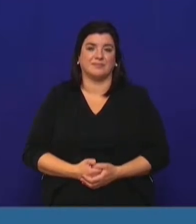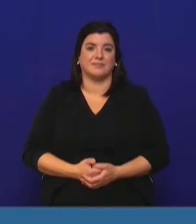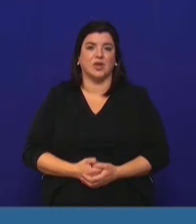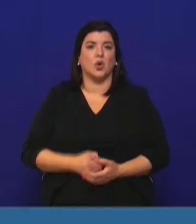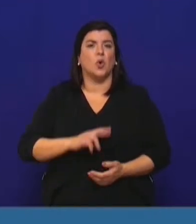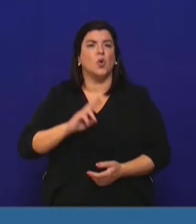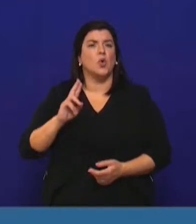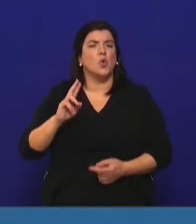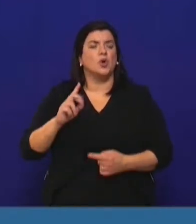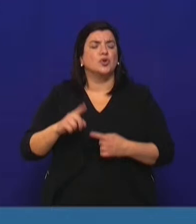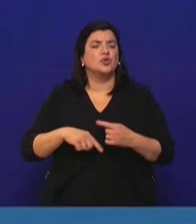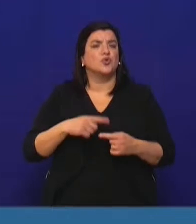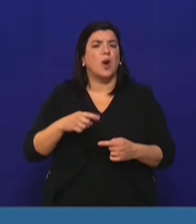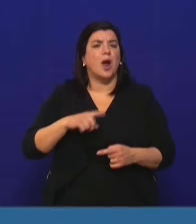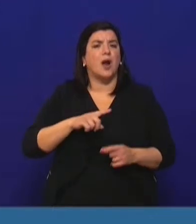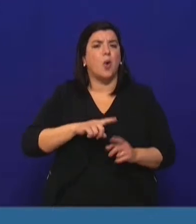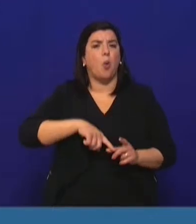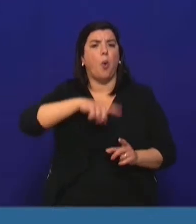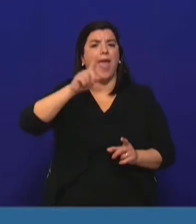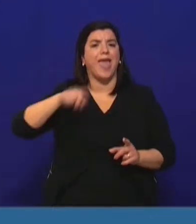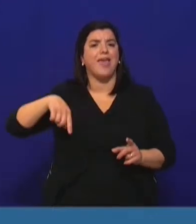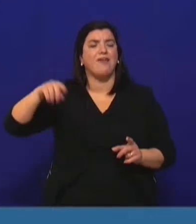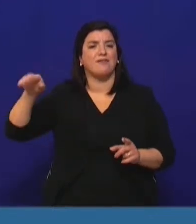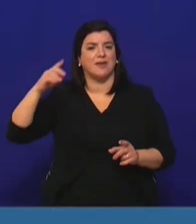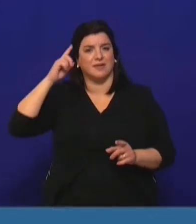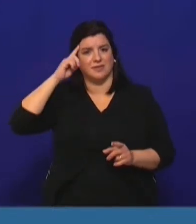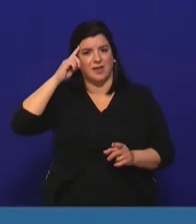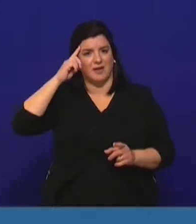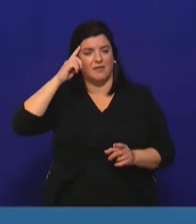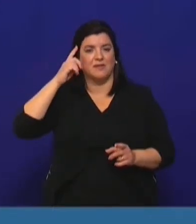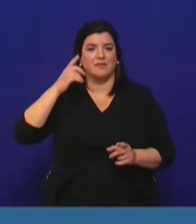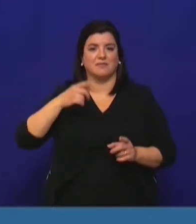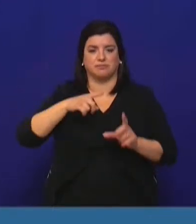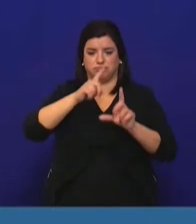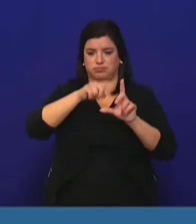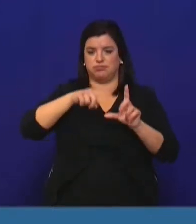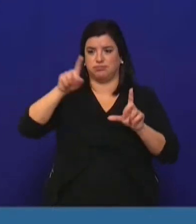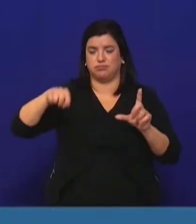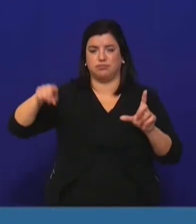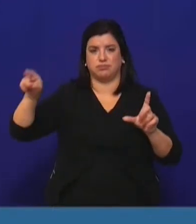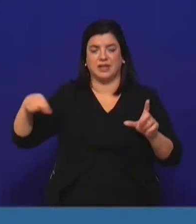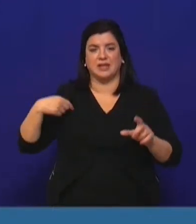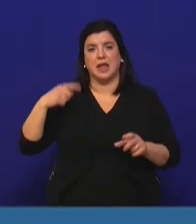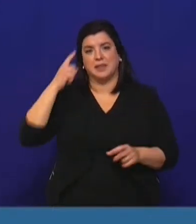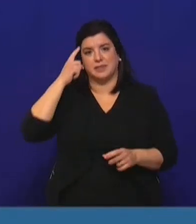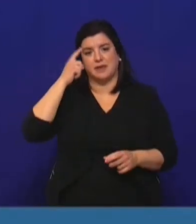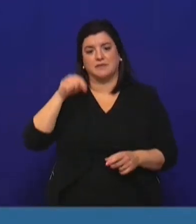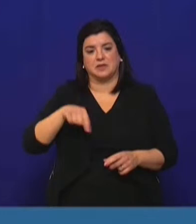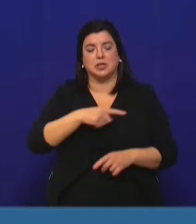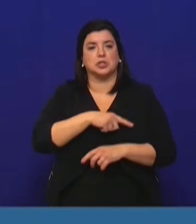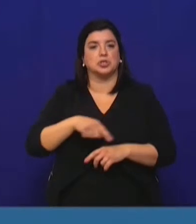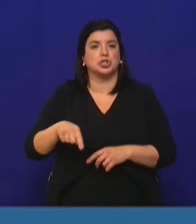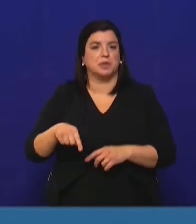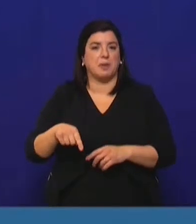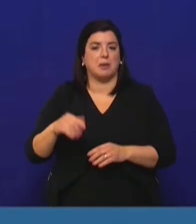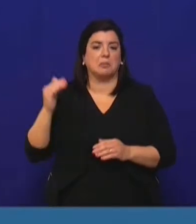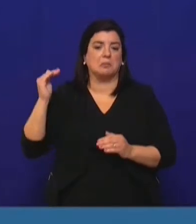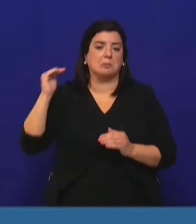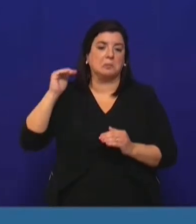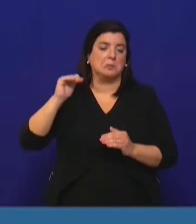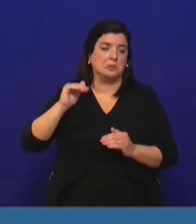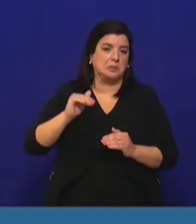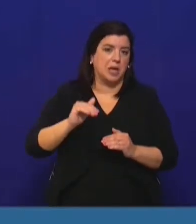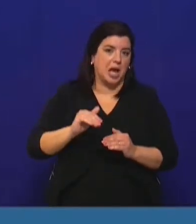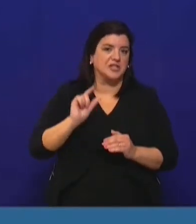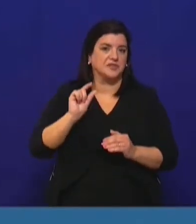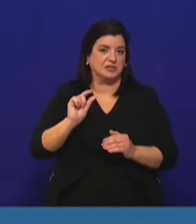Iva, infatti bħalma rajtu dal-aħħar ġranet kellna numri ta' każijiet li kienu inqas milli konna qegħdin naraw fil-ġimgħat